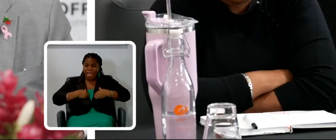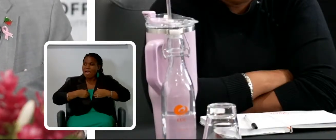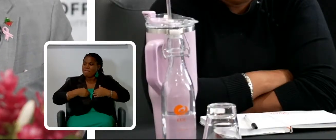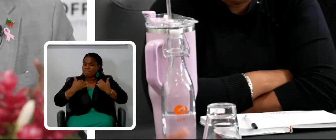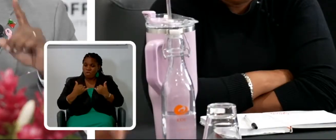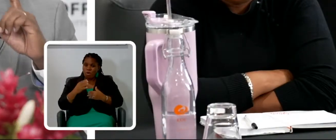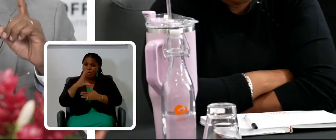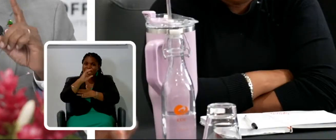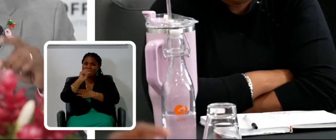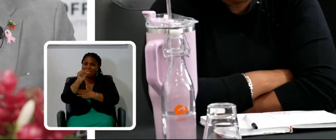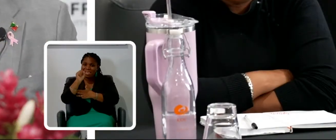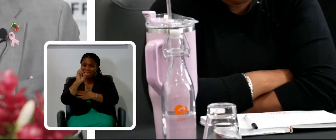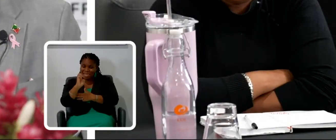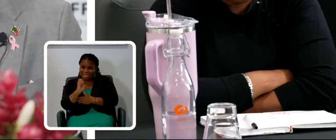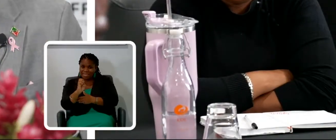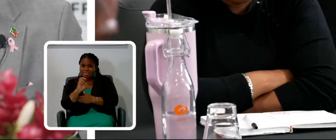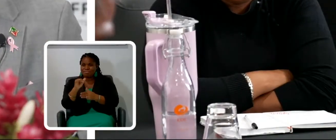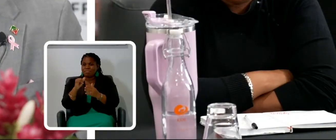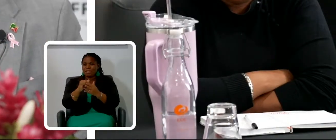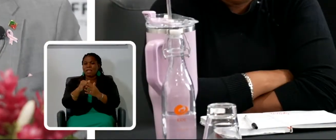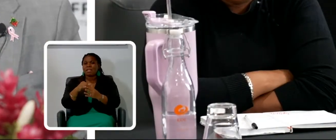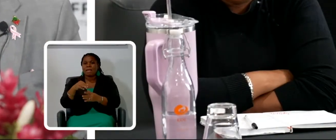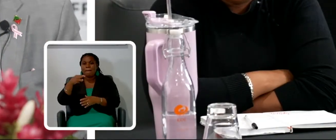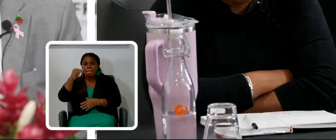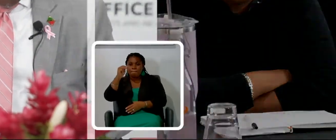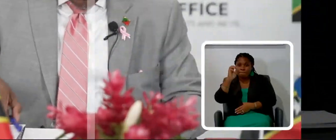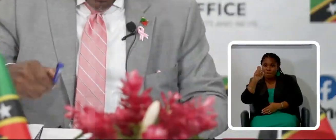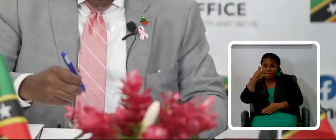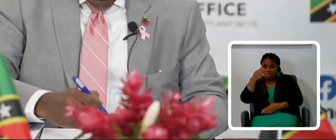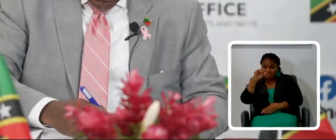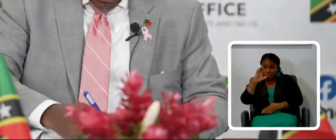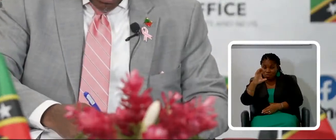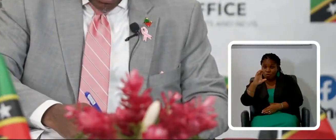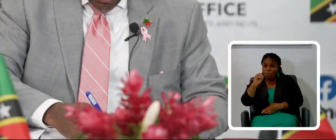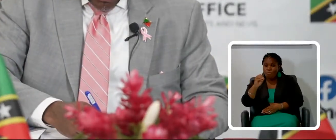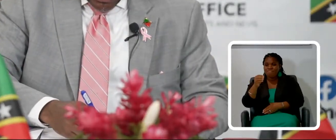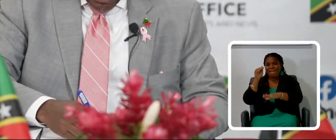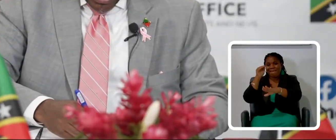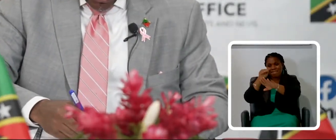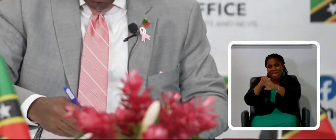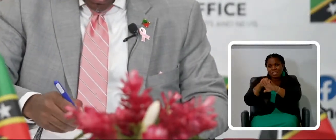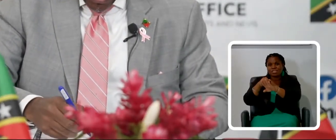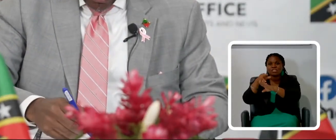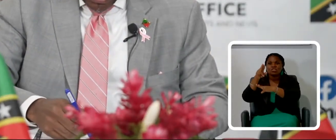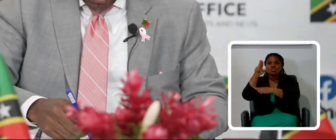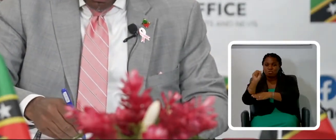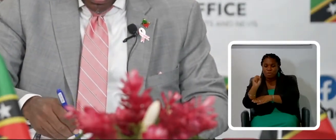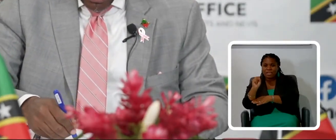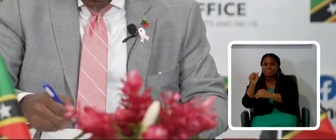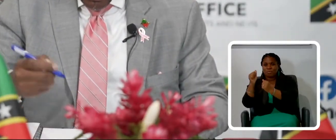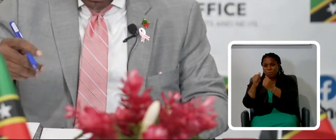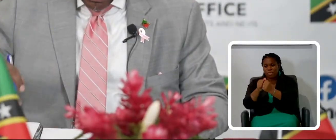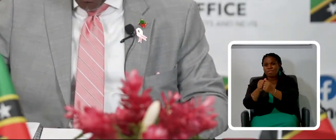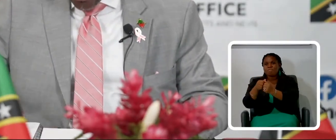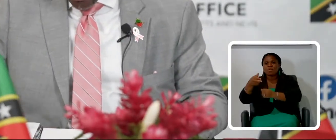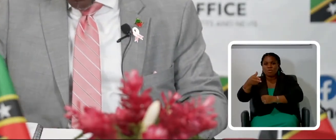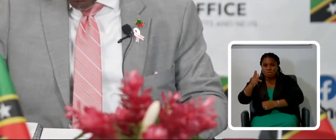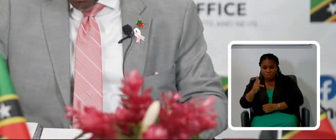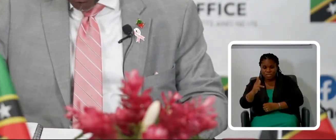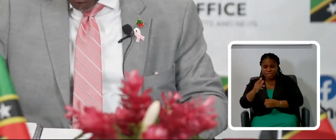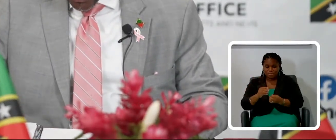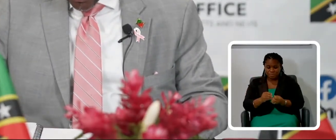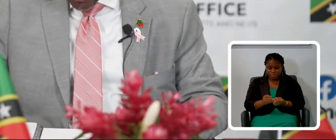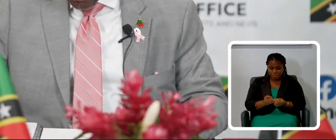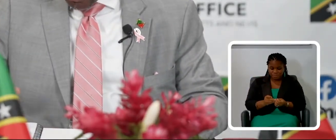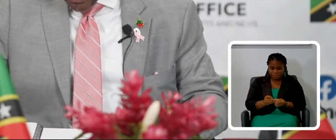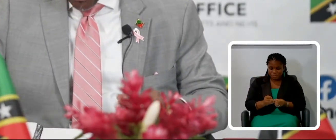is something that is significant and must be known. The other matter with citizen security and national security, sometimes people tend to want